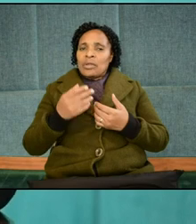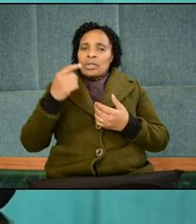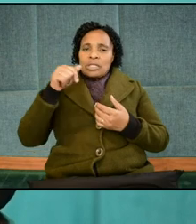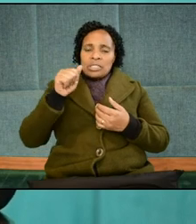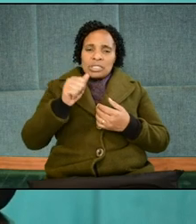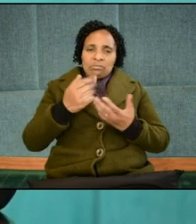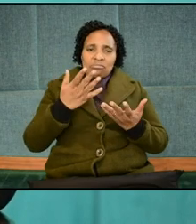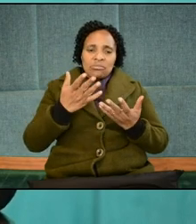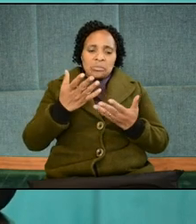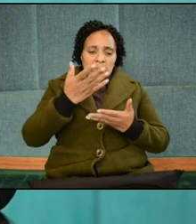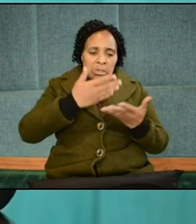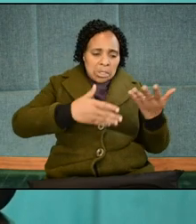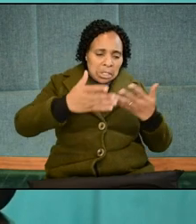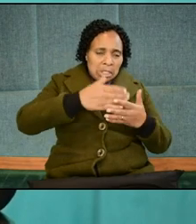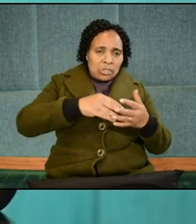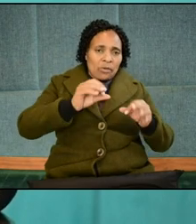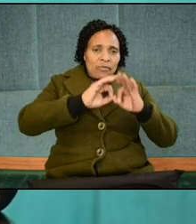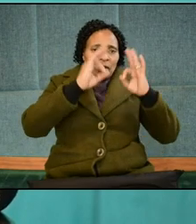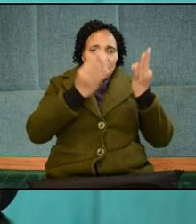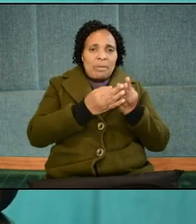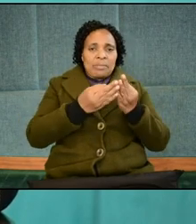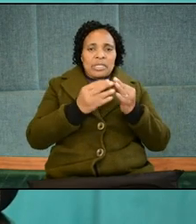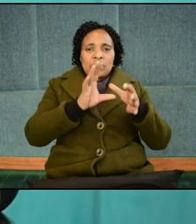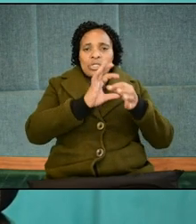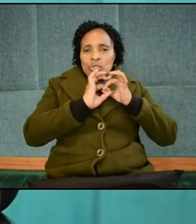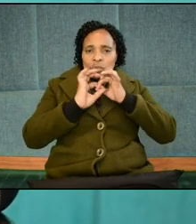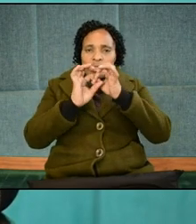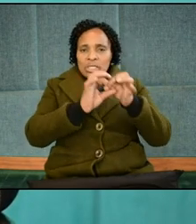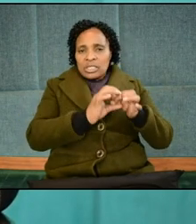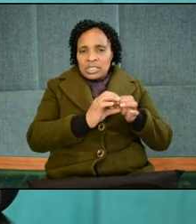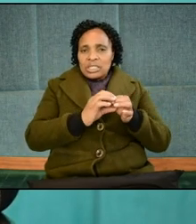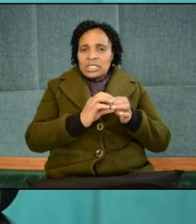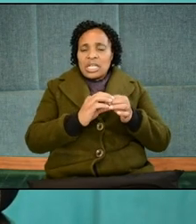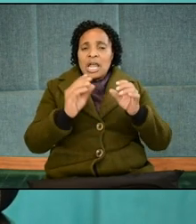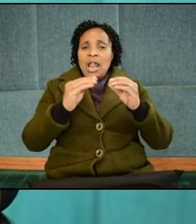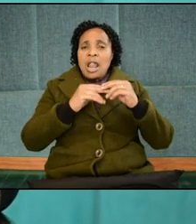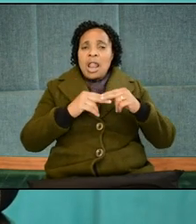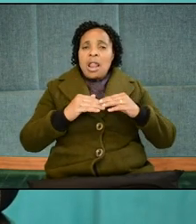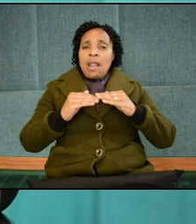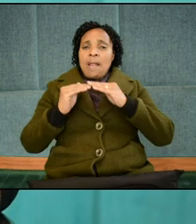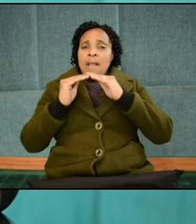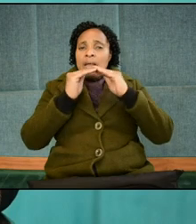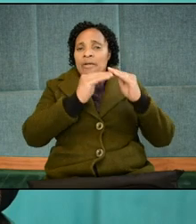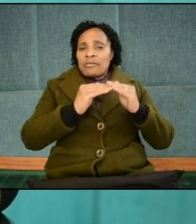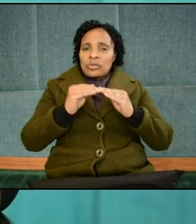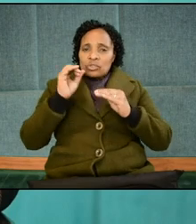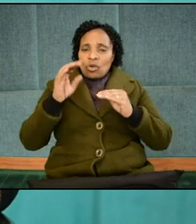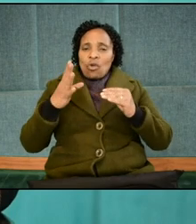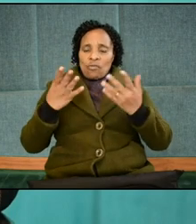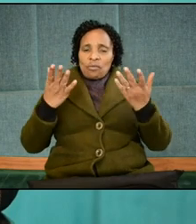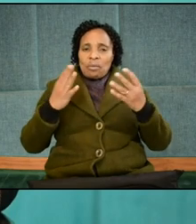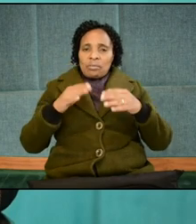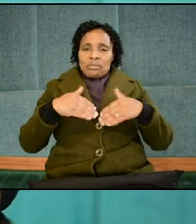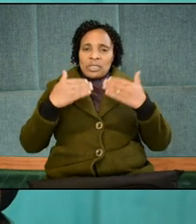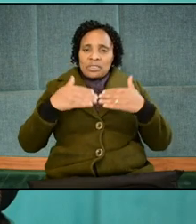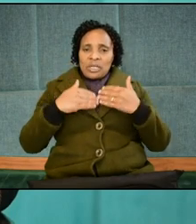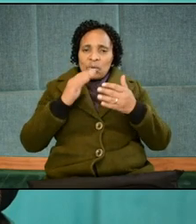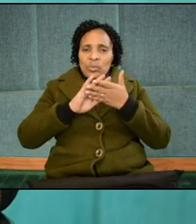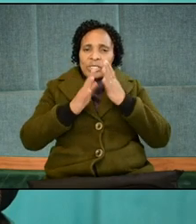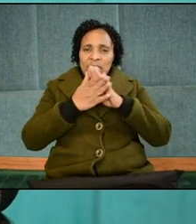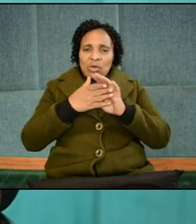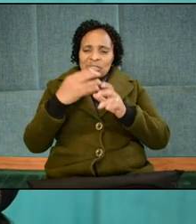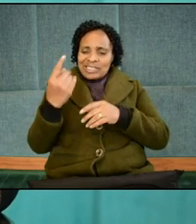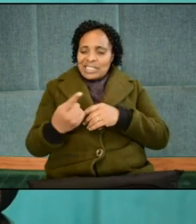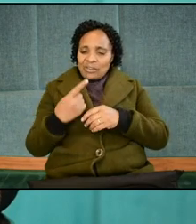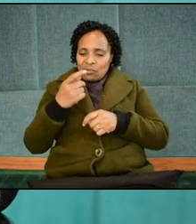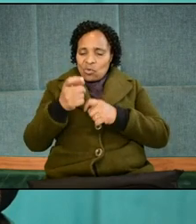disintegration of the family unit, lovers of money, lovers of pleasure, without self-control,